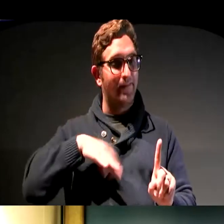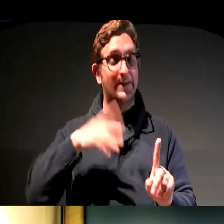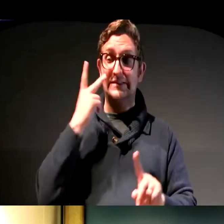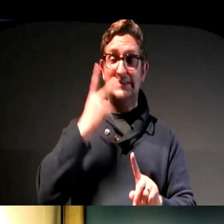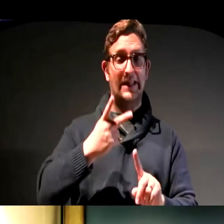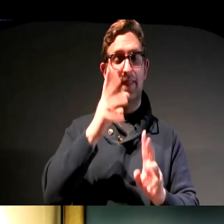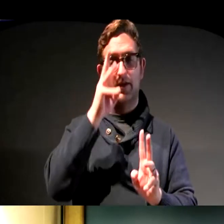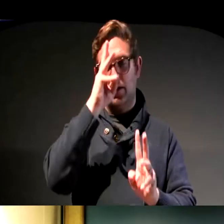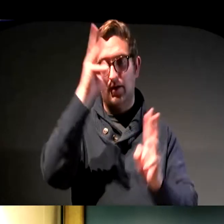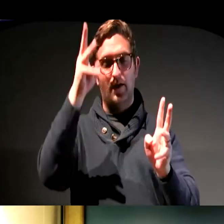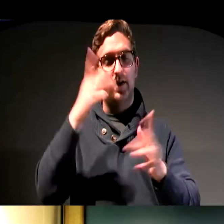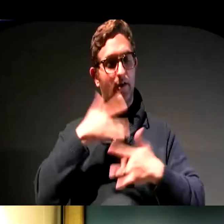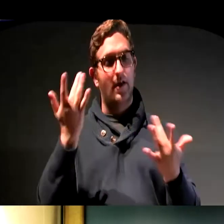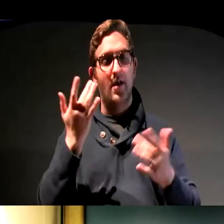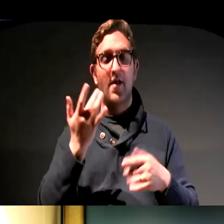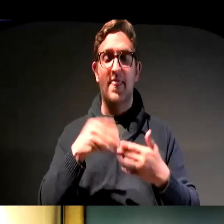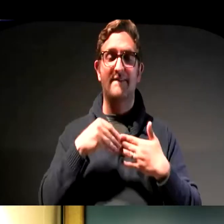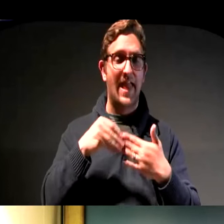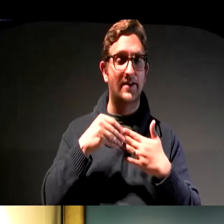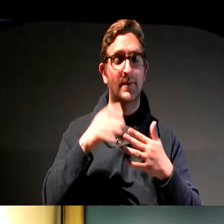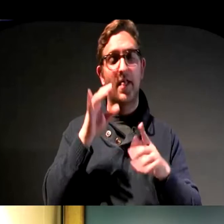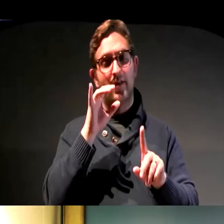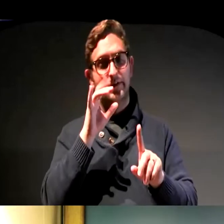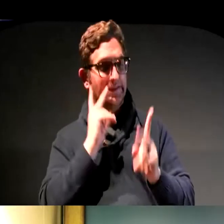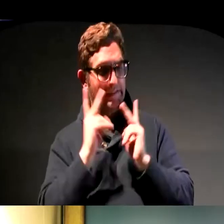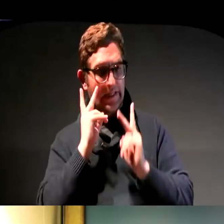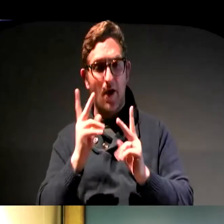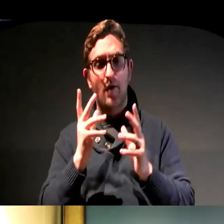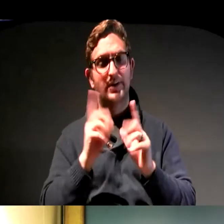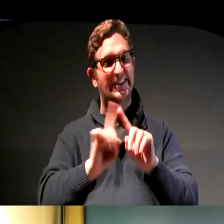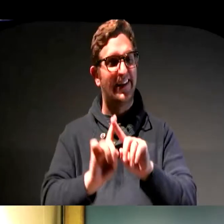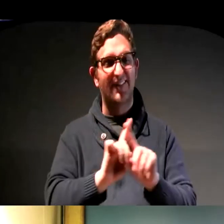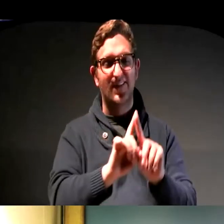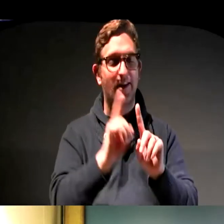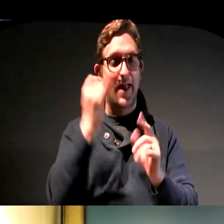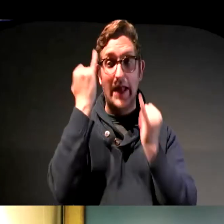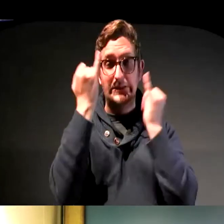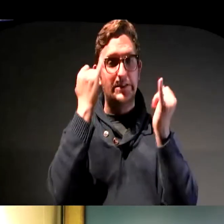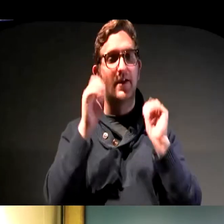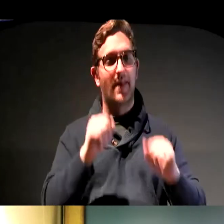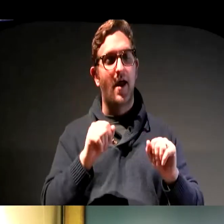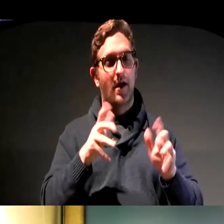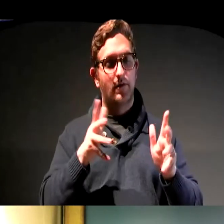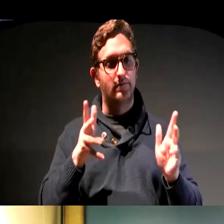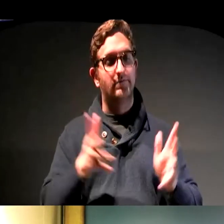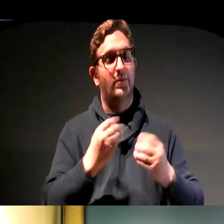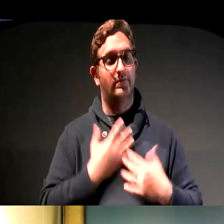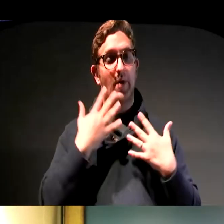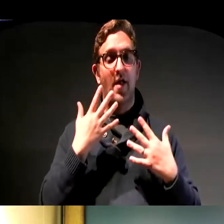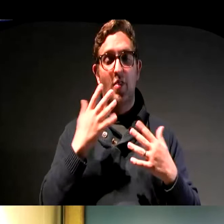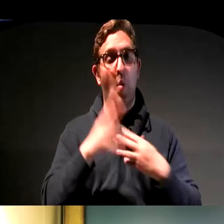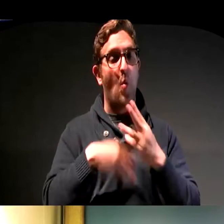comes. They're seeing the flexibility of thought. They're seeing all these different ideas that can fire up from people that just see the world and experience the